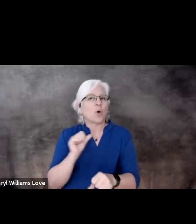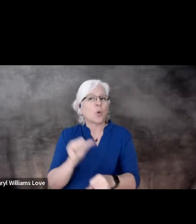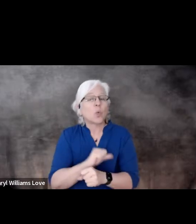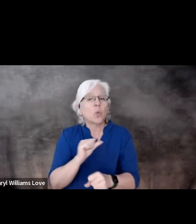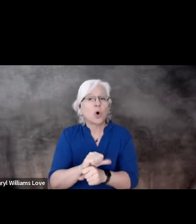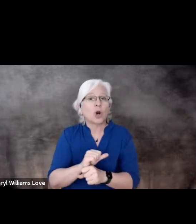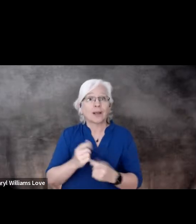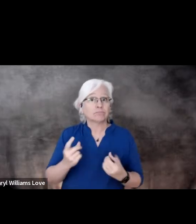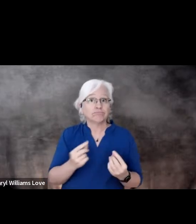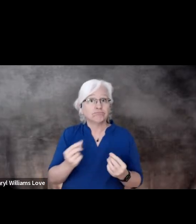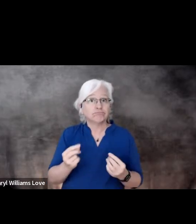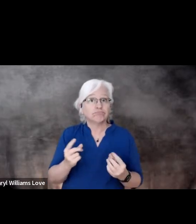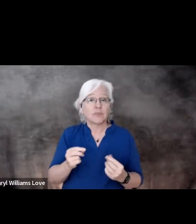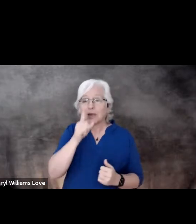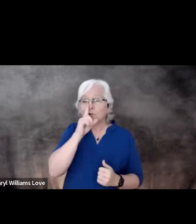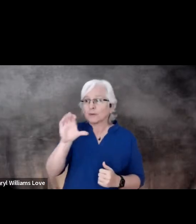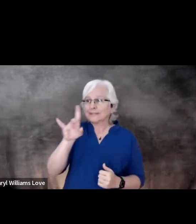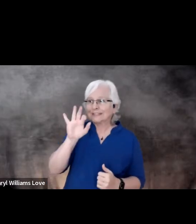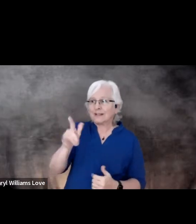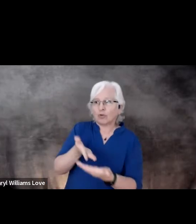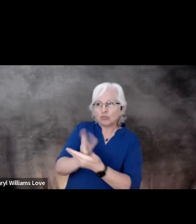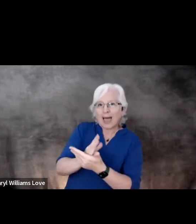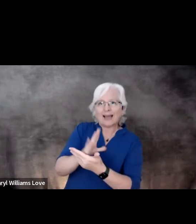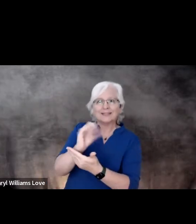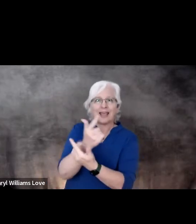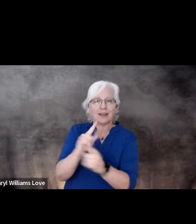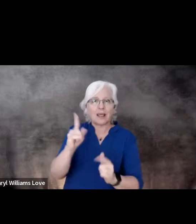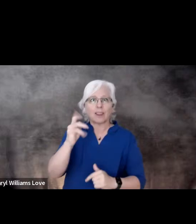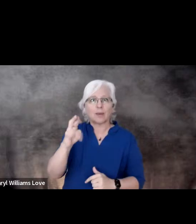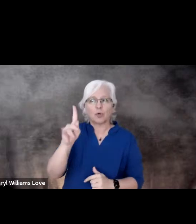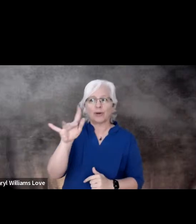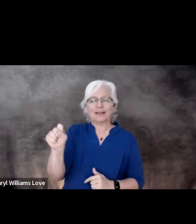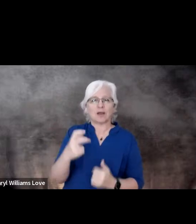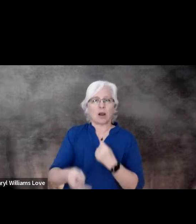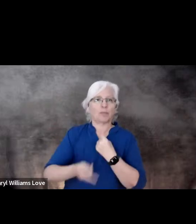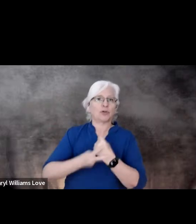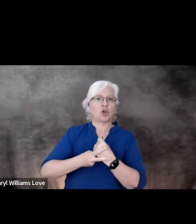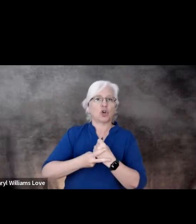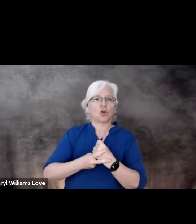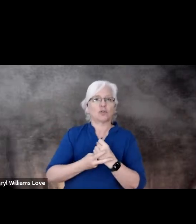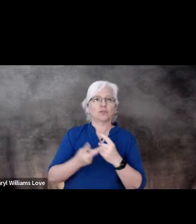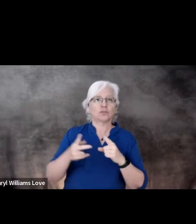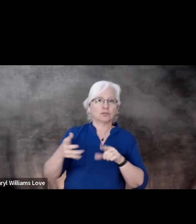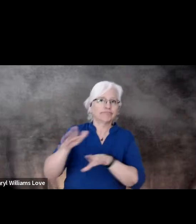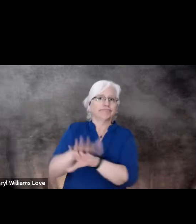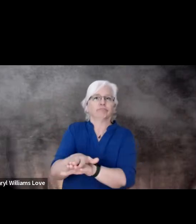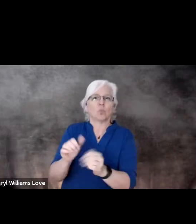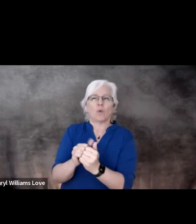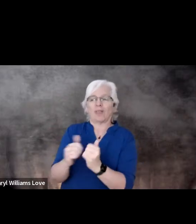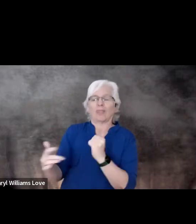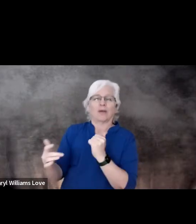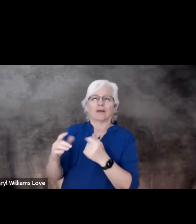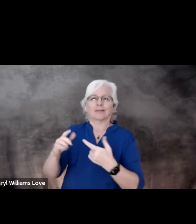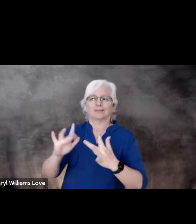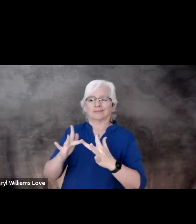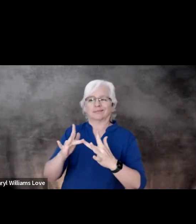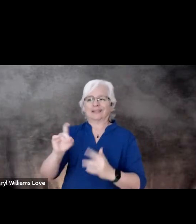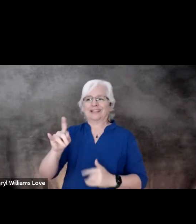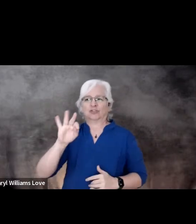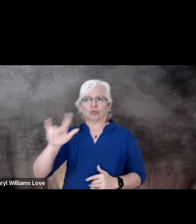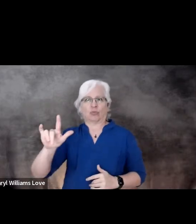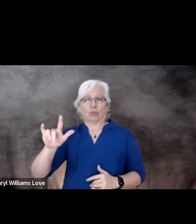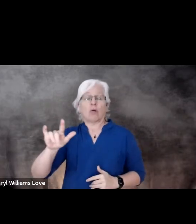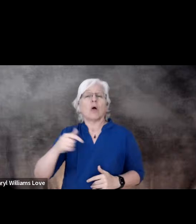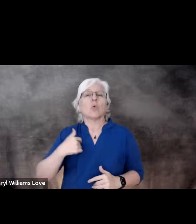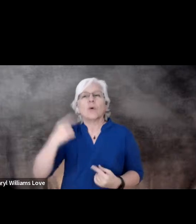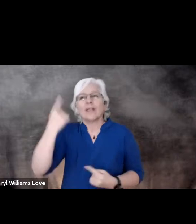sure that civil rights and civil liberties are preserved in the digital age. That means we think about different ways in which